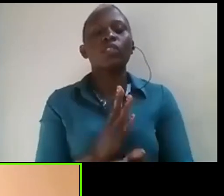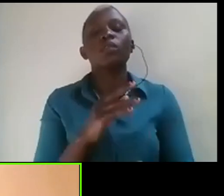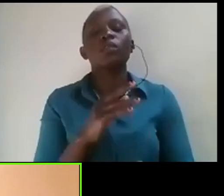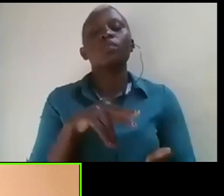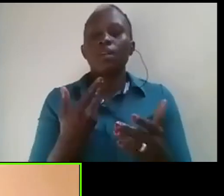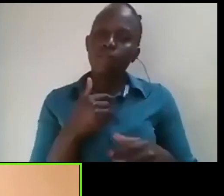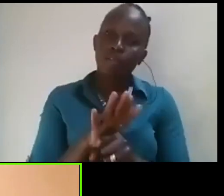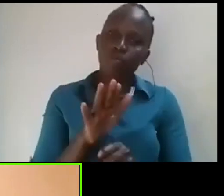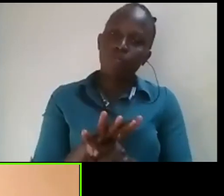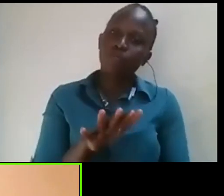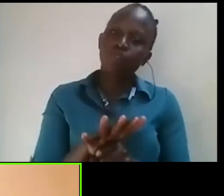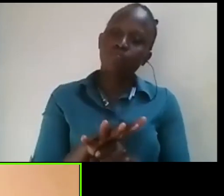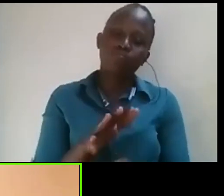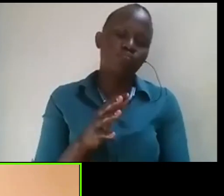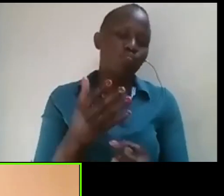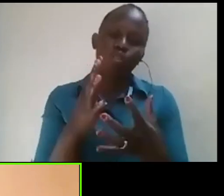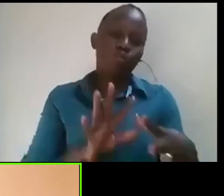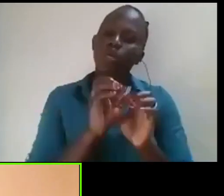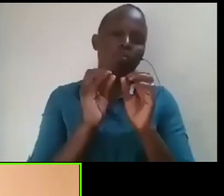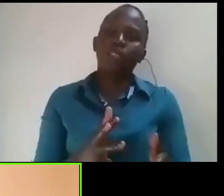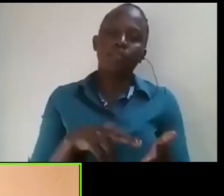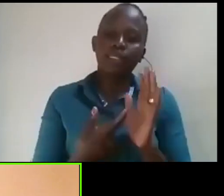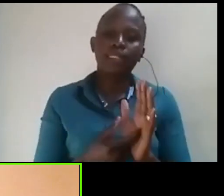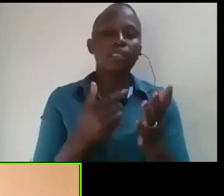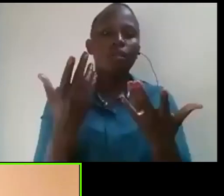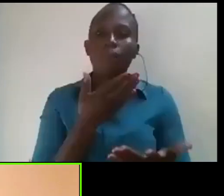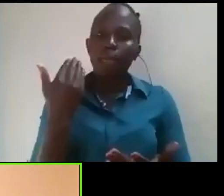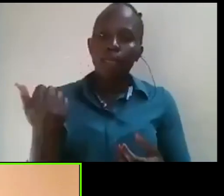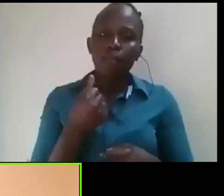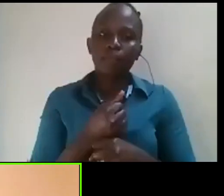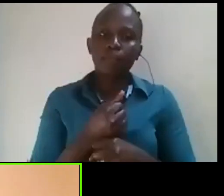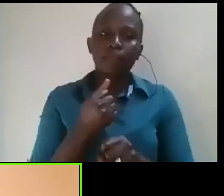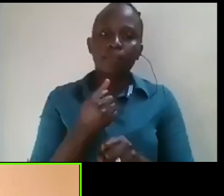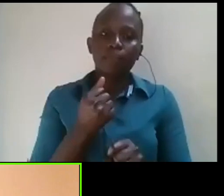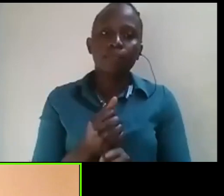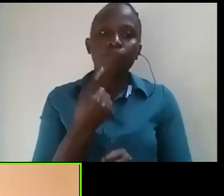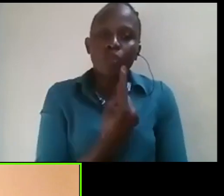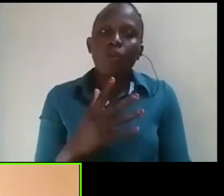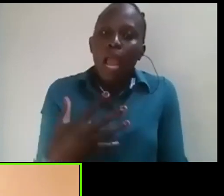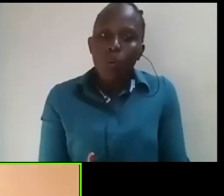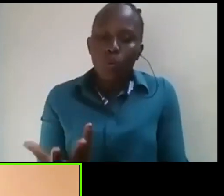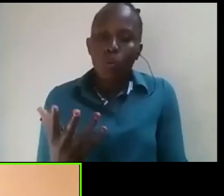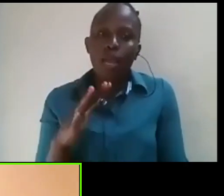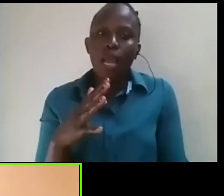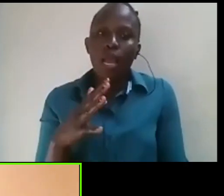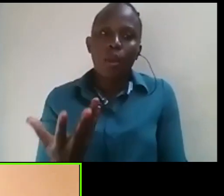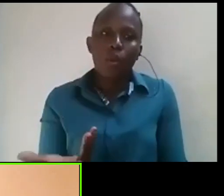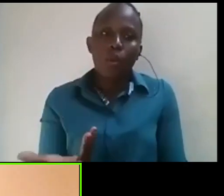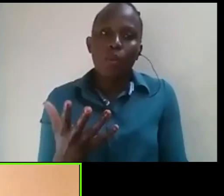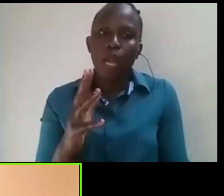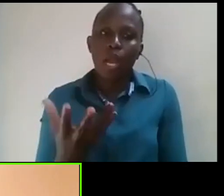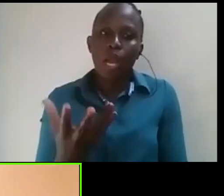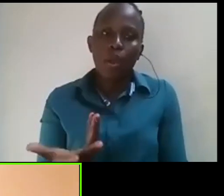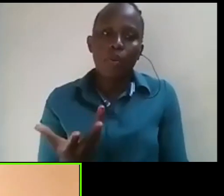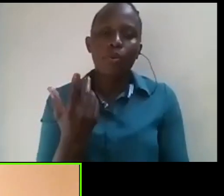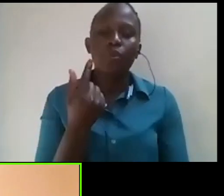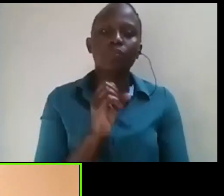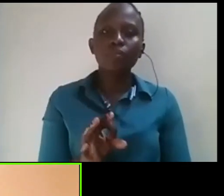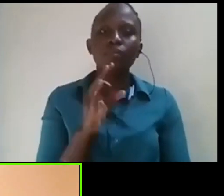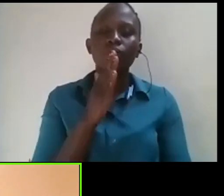So make it explicit, and you can only do that if at all it's inscribed as one of the